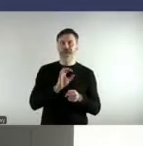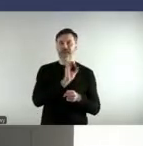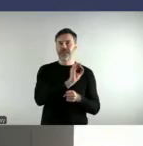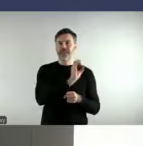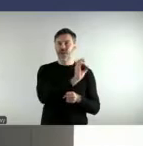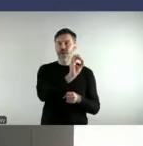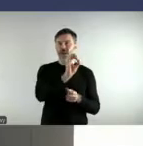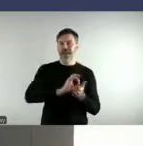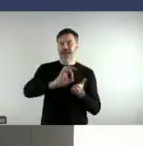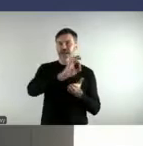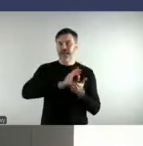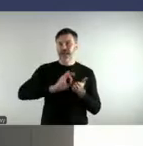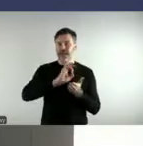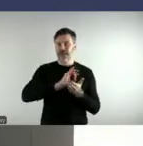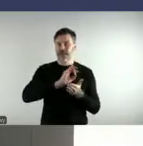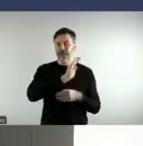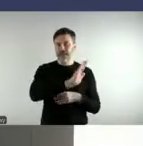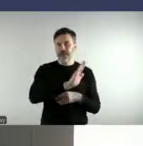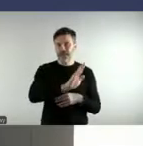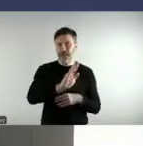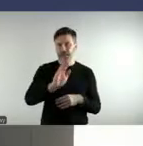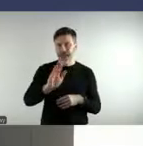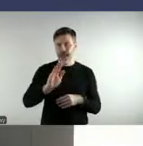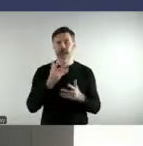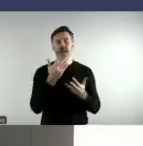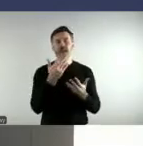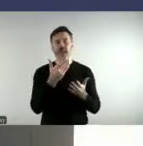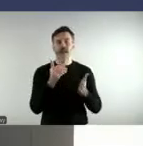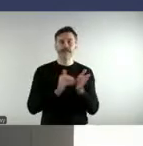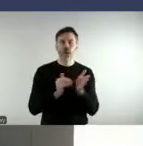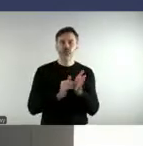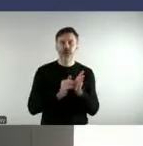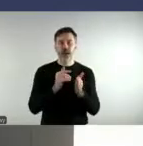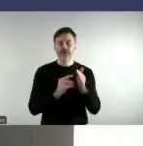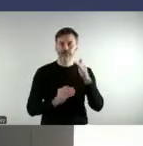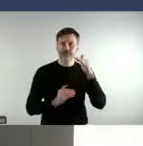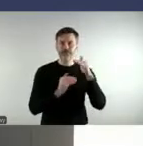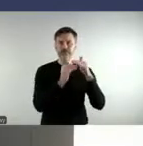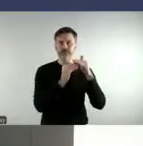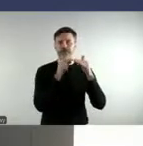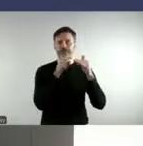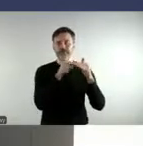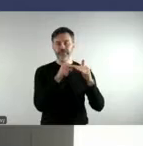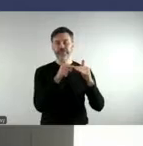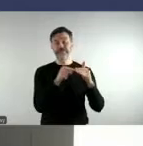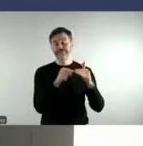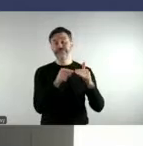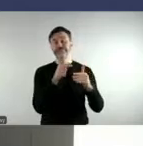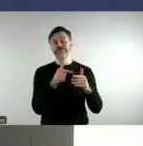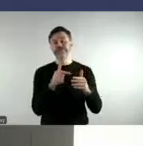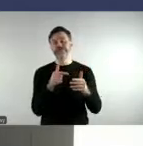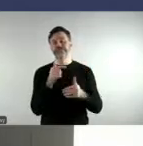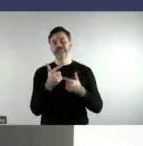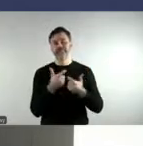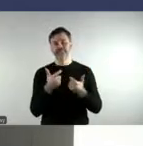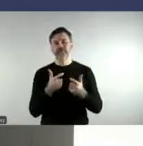continuously updated. Each municipality has a target level they have to meet. That's why it